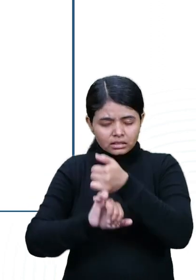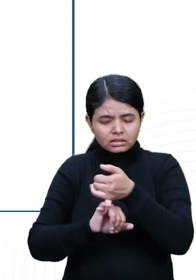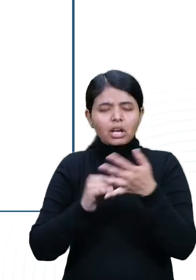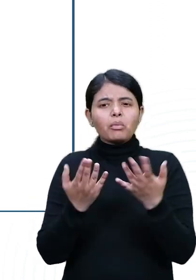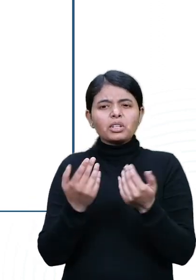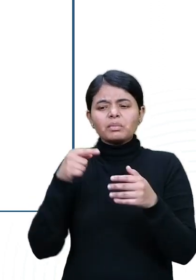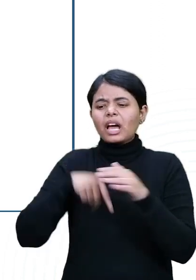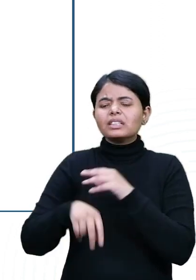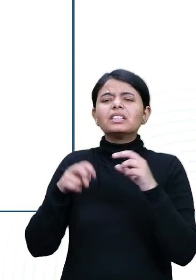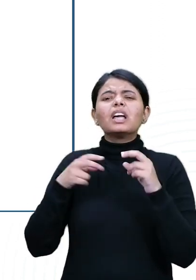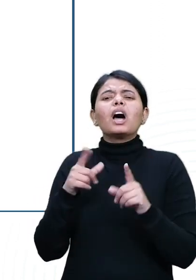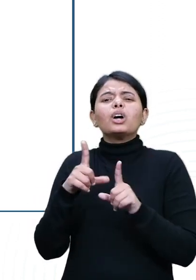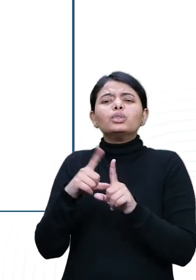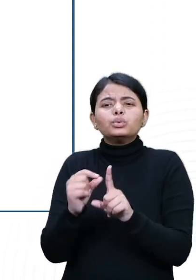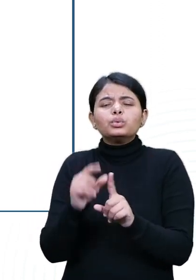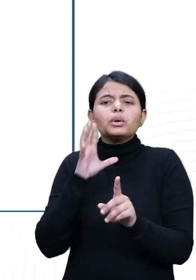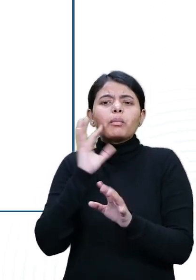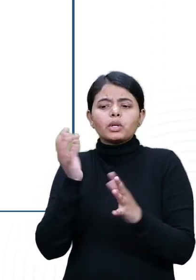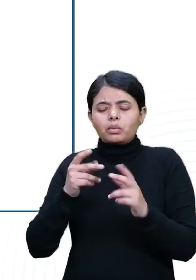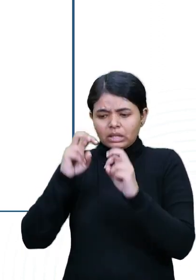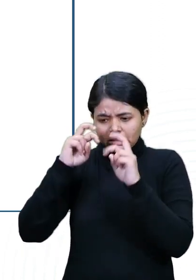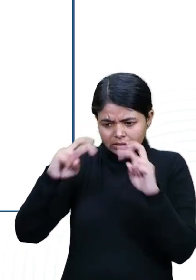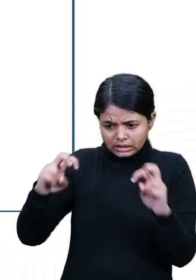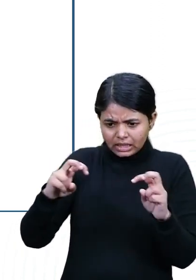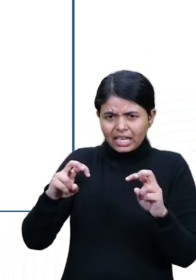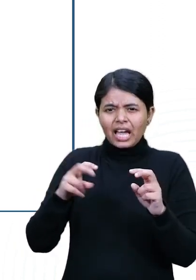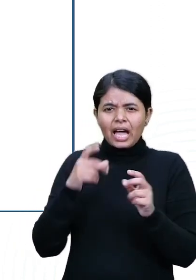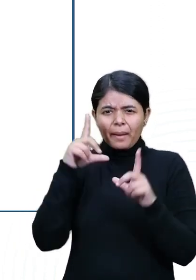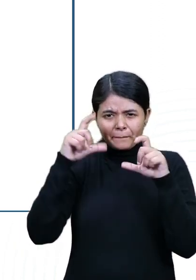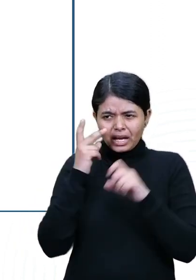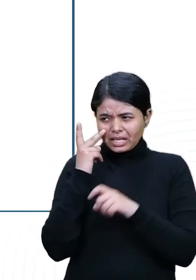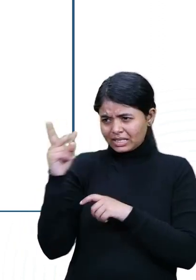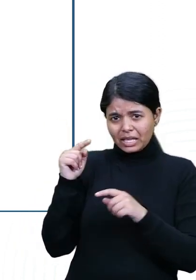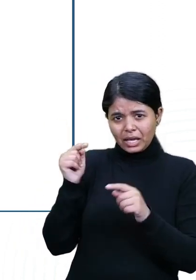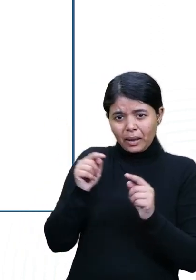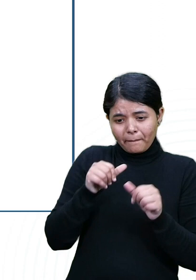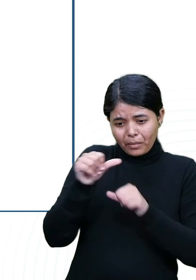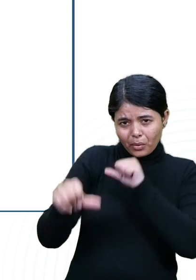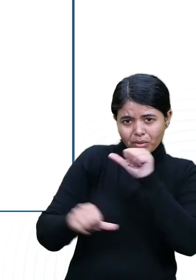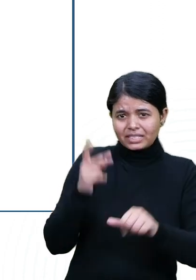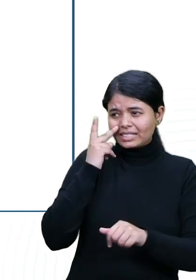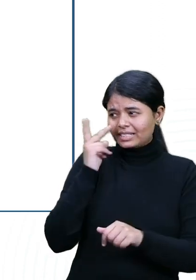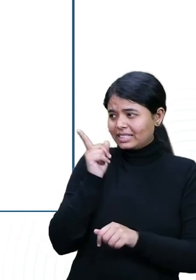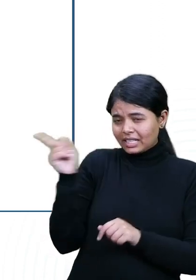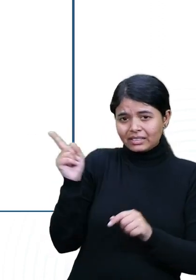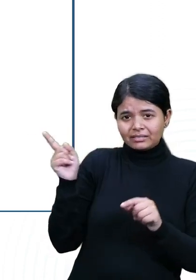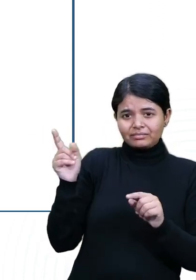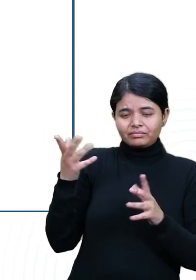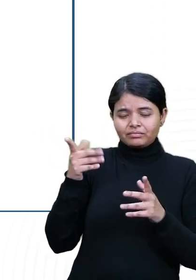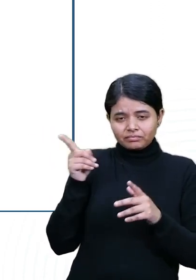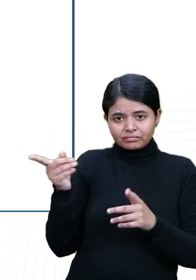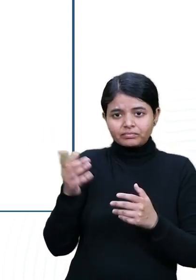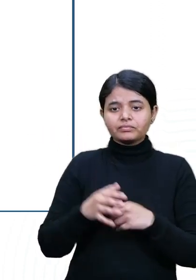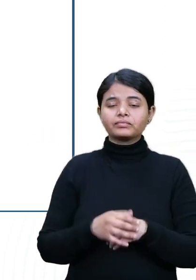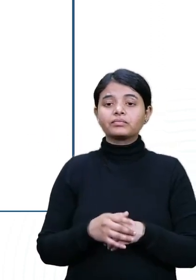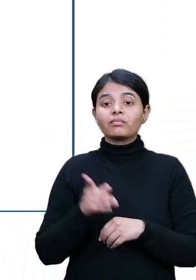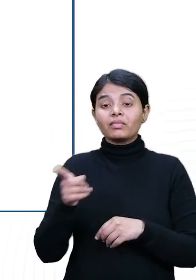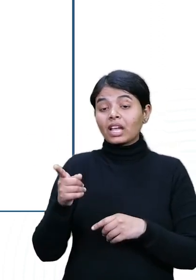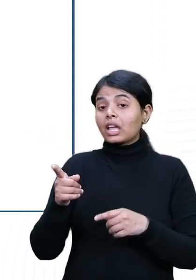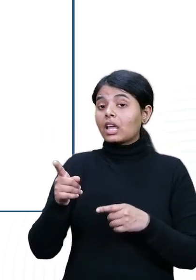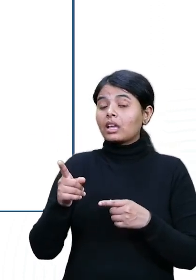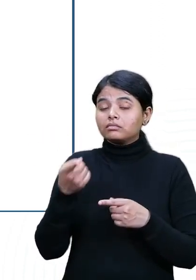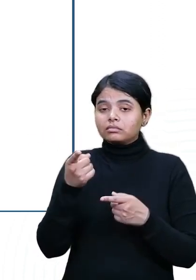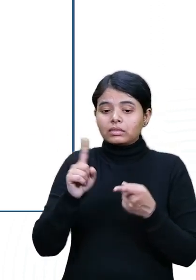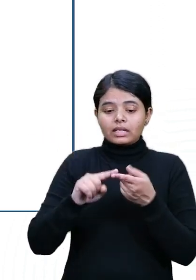glucose or glucanac or galnic. Second is to analyze the glycosidic linkages. And it is a little bit complicated process, but